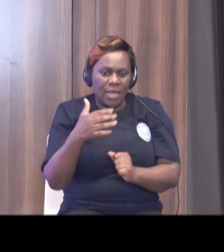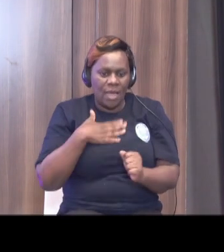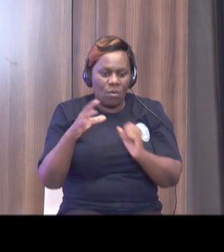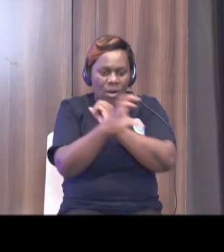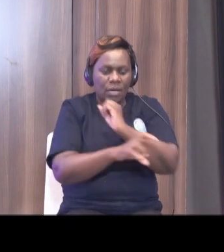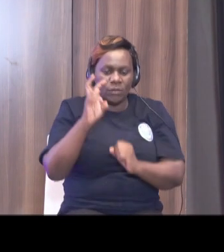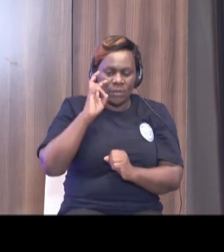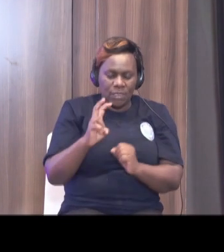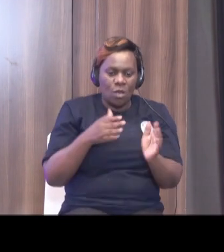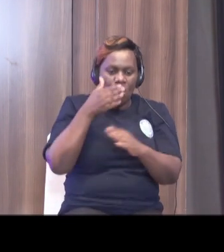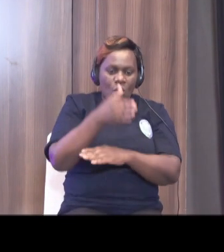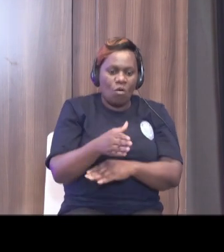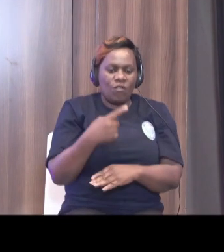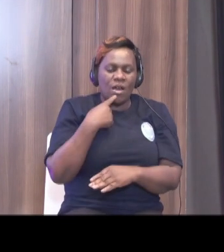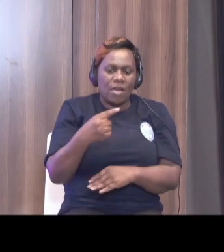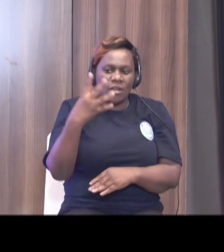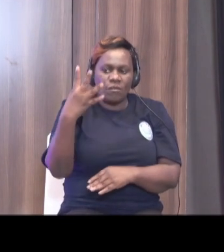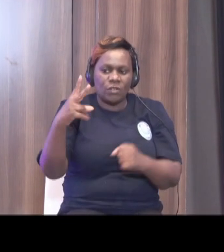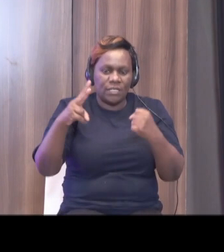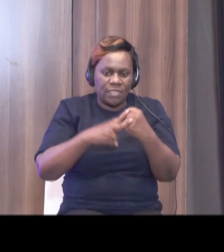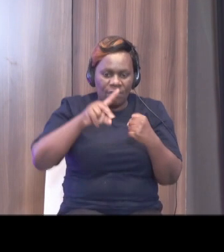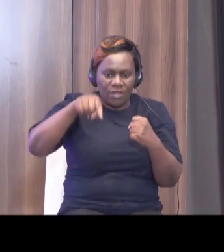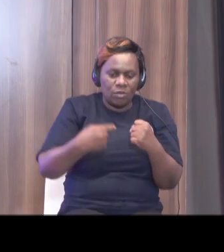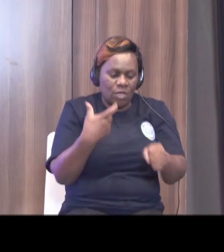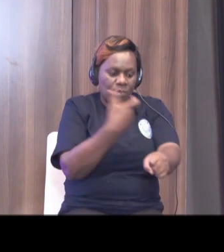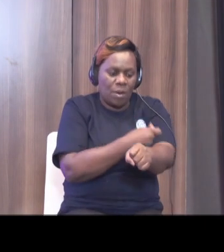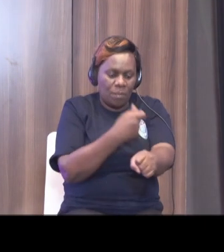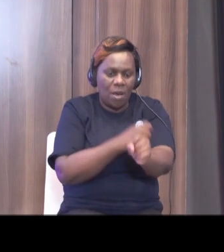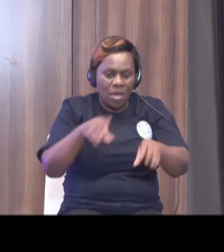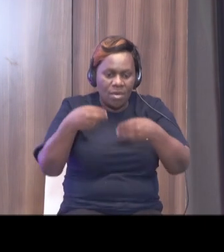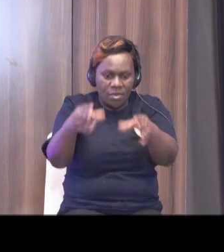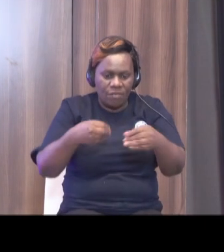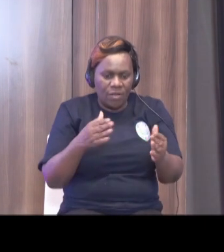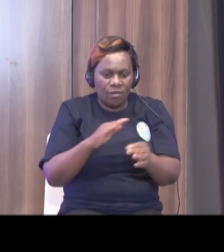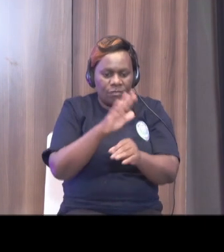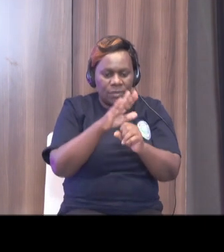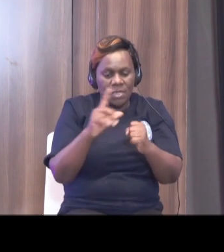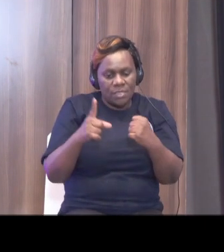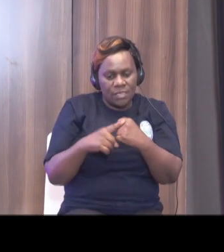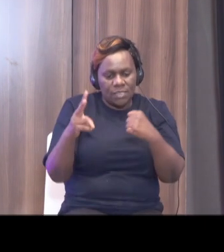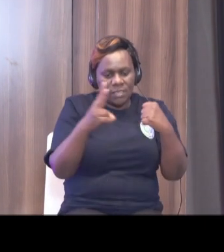you can see that over 147,000 doses were administered, with an overall coverage of